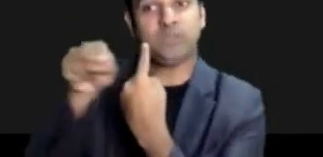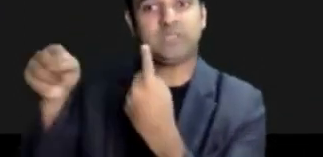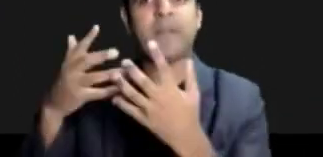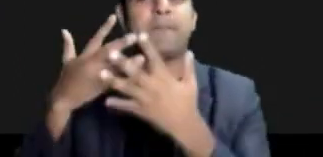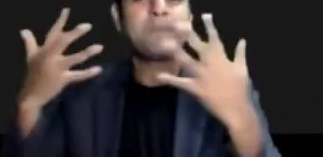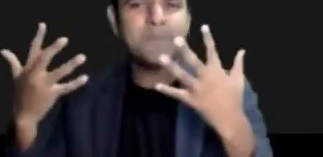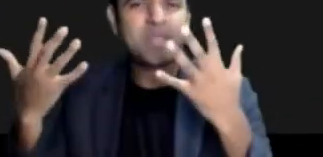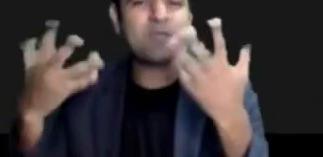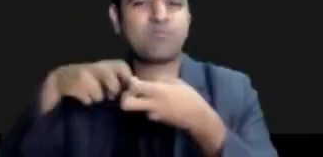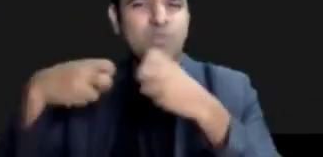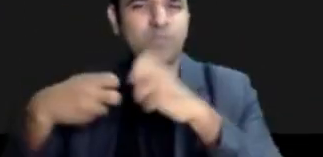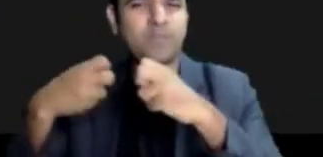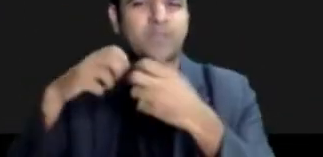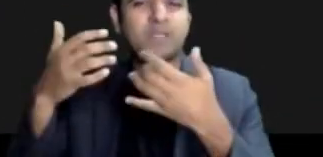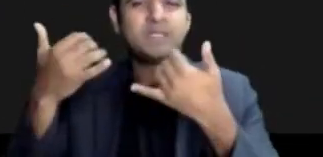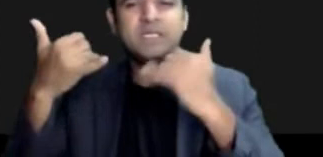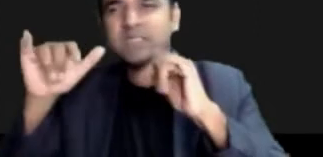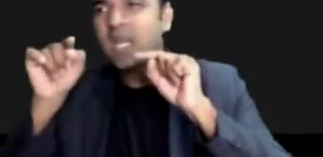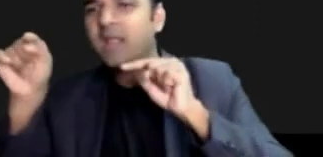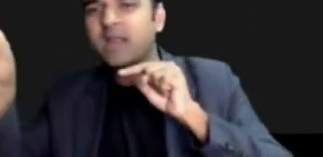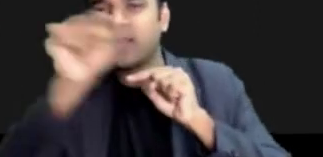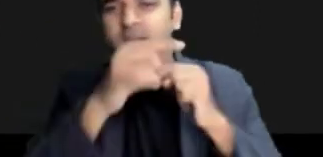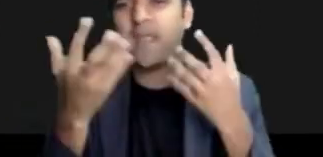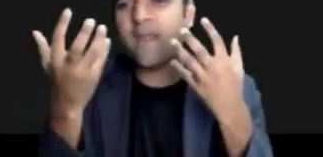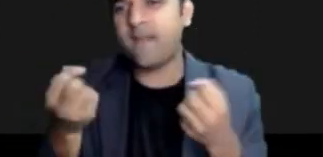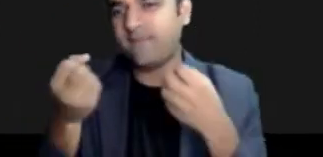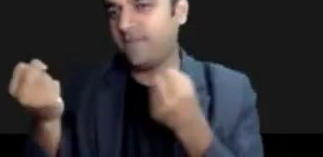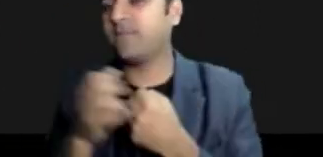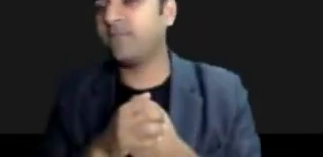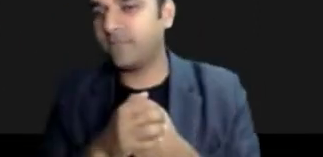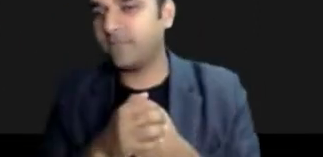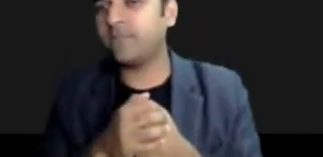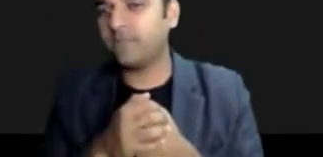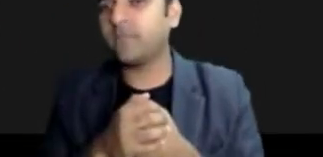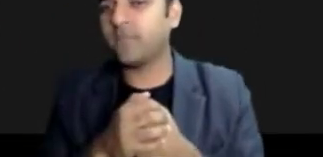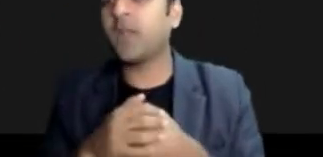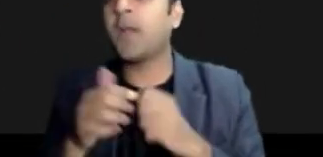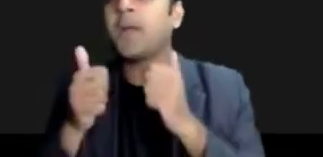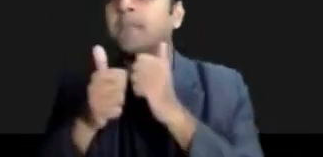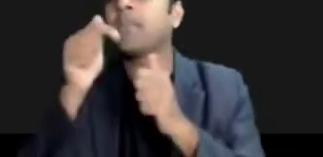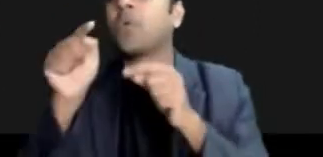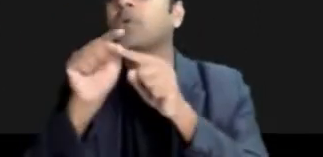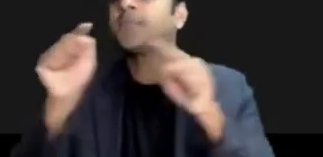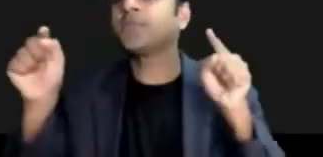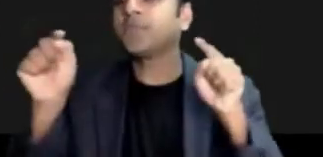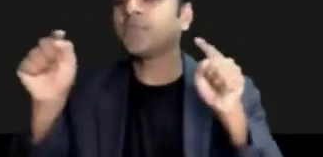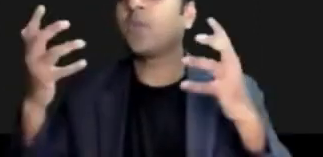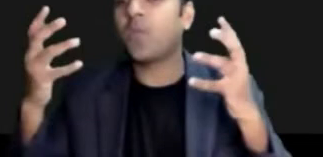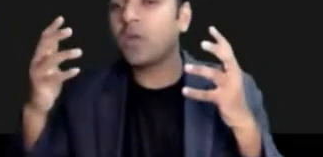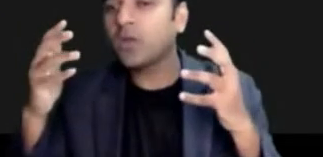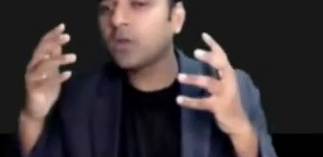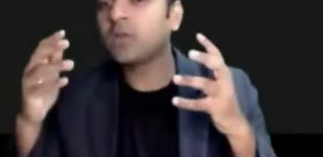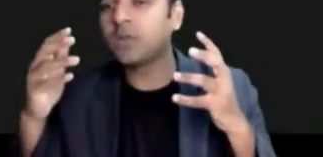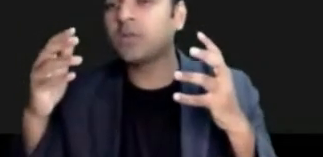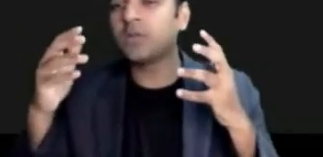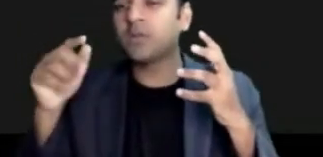in Palombe. Most of these things are applying, but in most of the districts, I think it's still a very serious challenge. And the pandemic